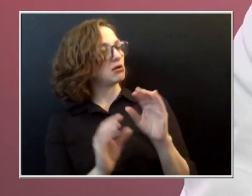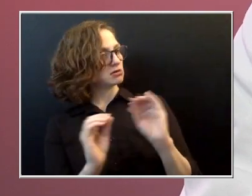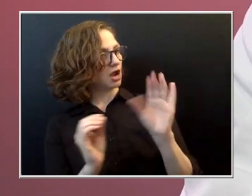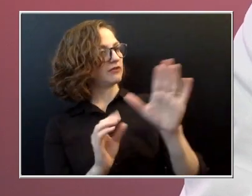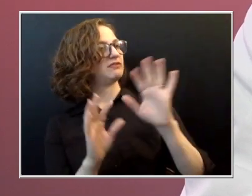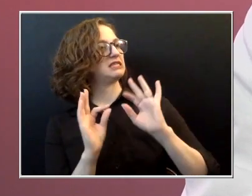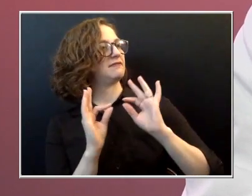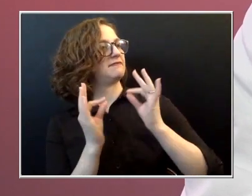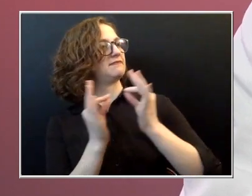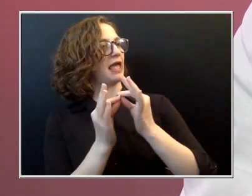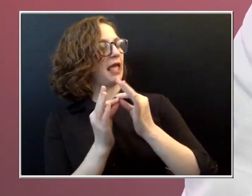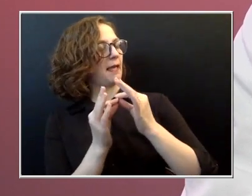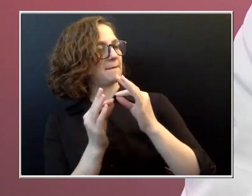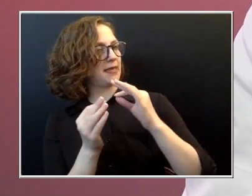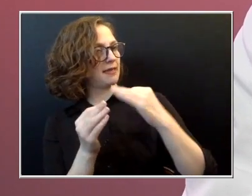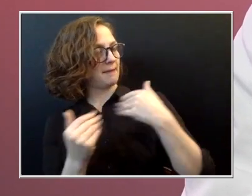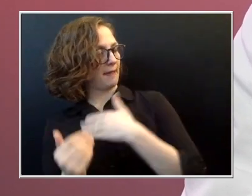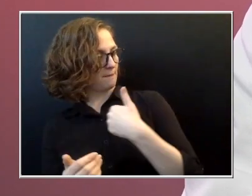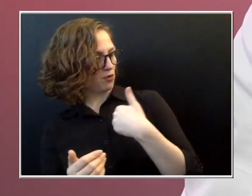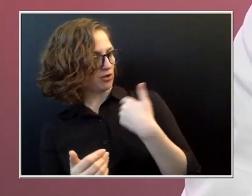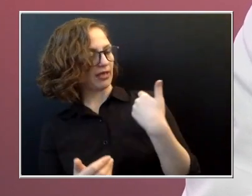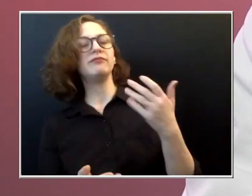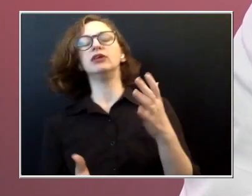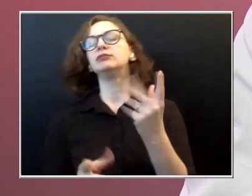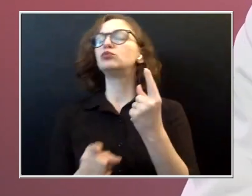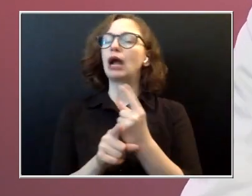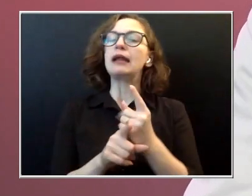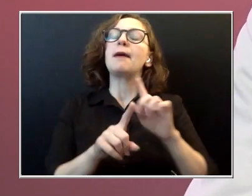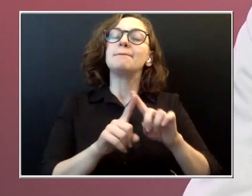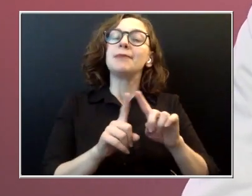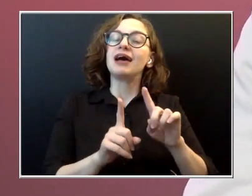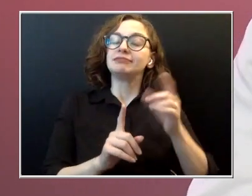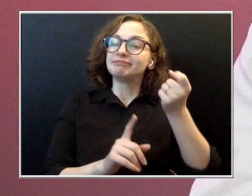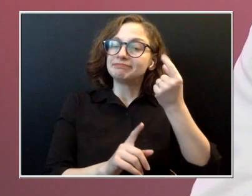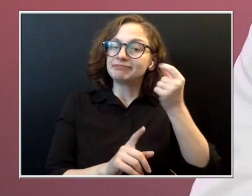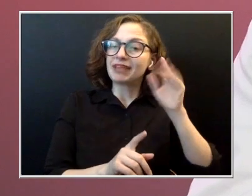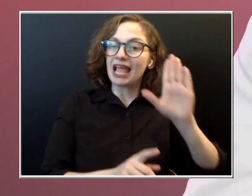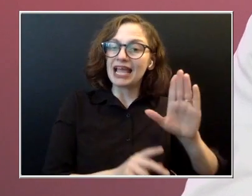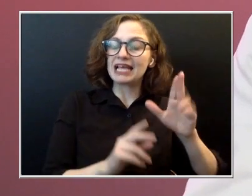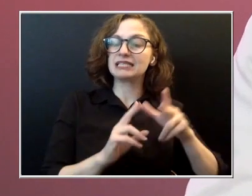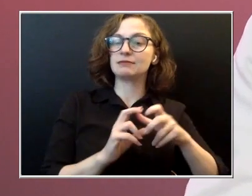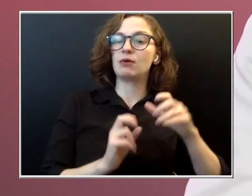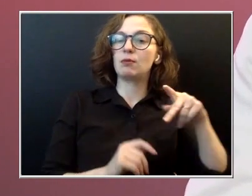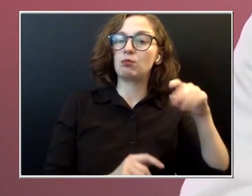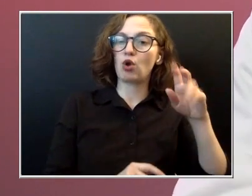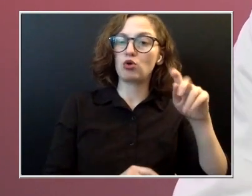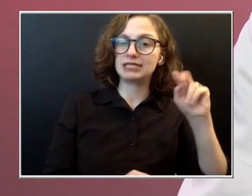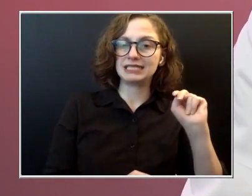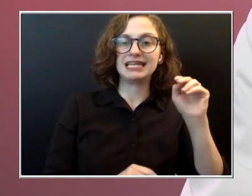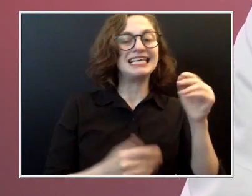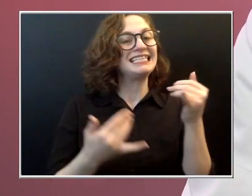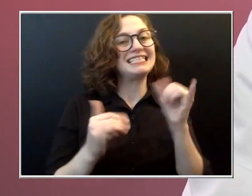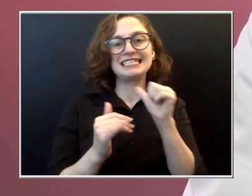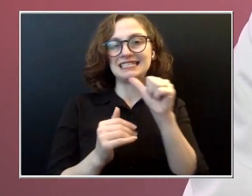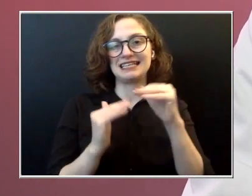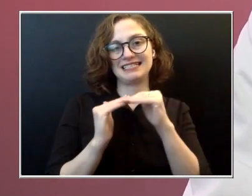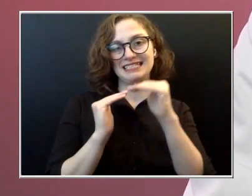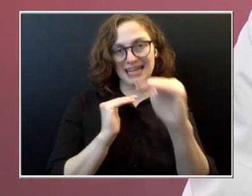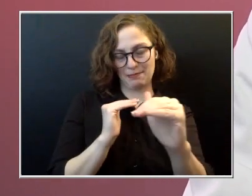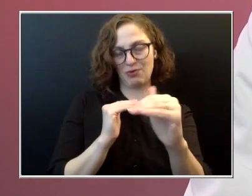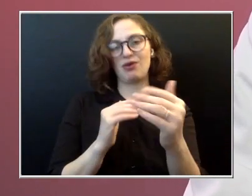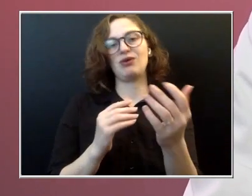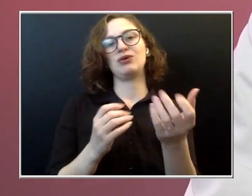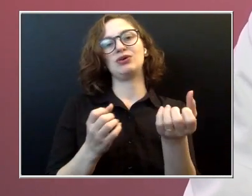unstable. So there's a risk it will Could get happen. deposited on the heart, and for that we have put him on the treatment. We